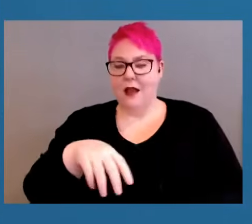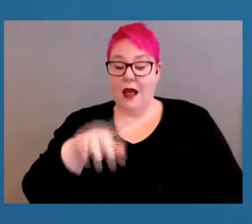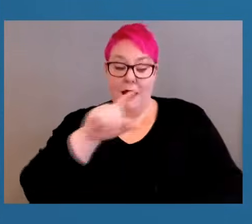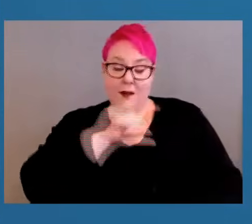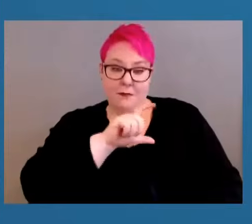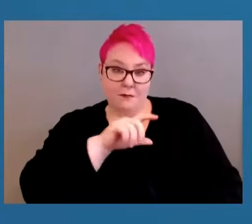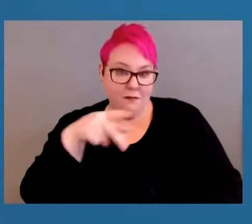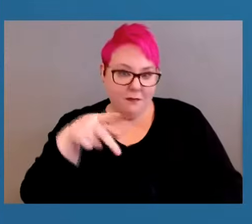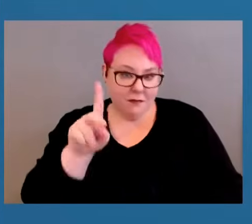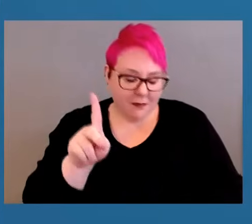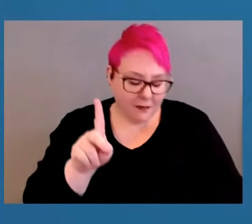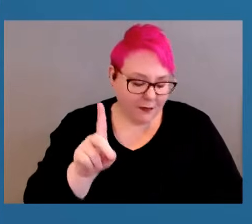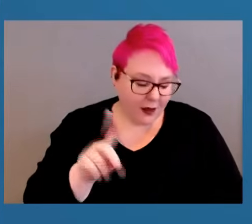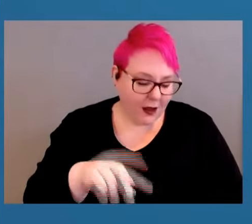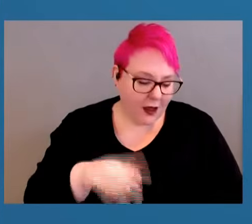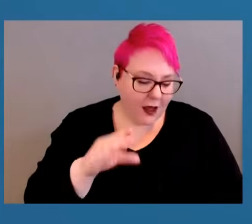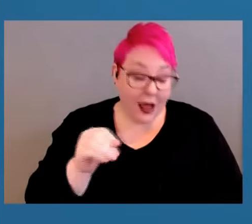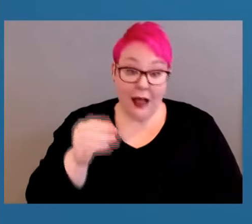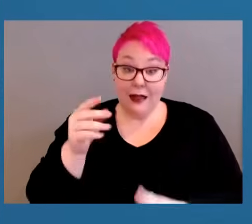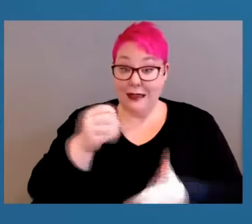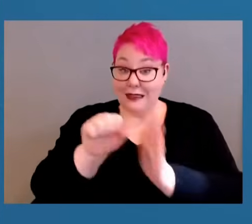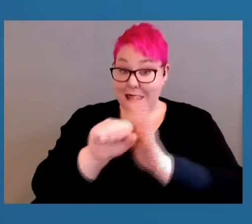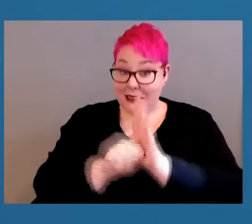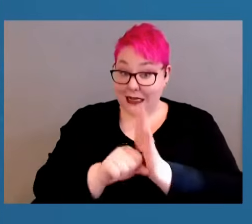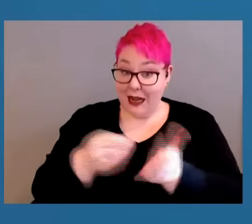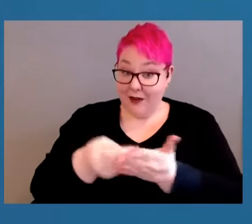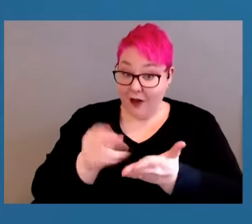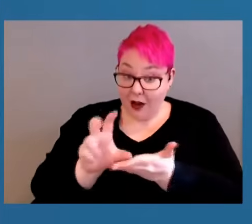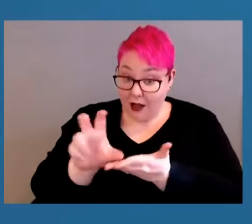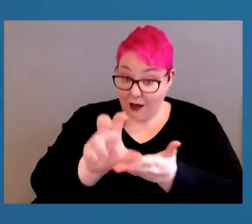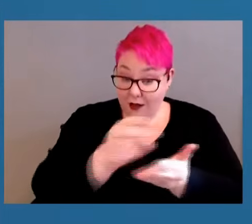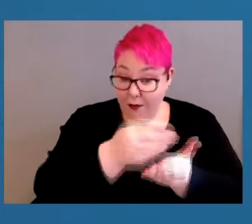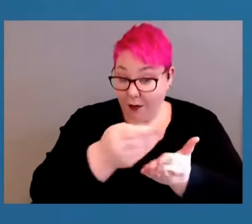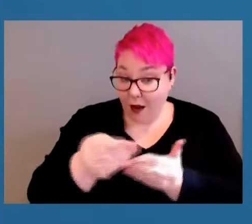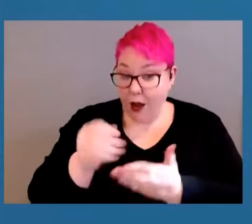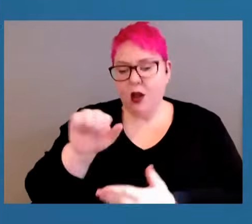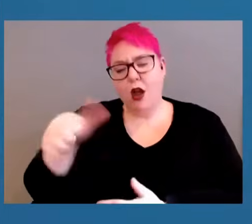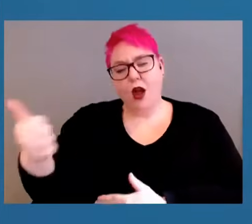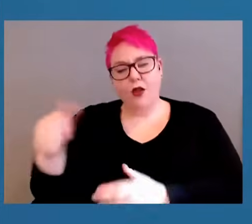helped purchase that? Are there others in New York State, other departments that are